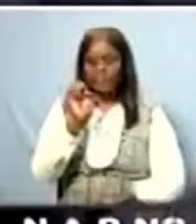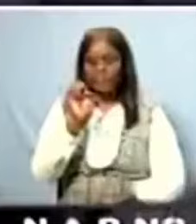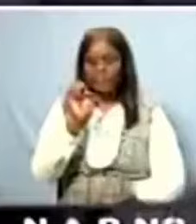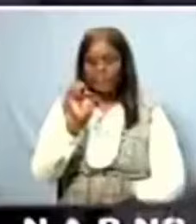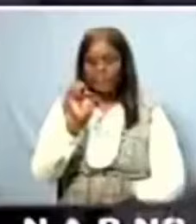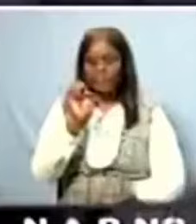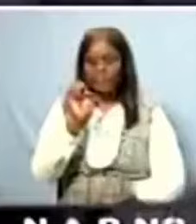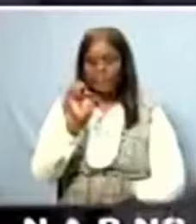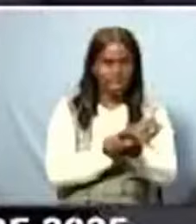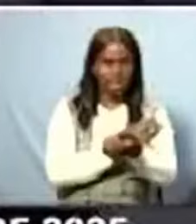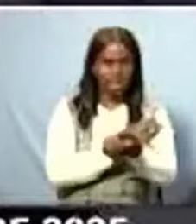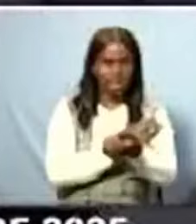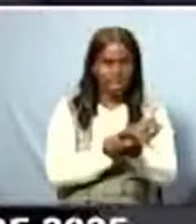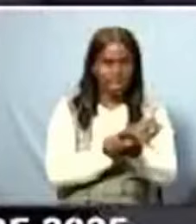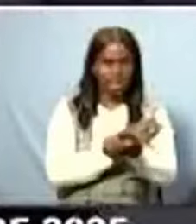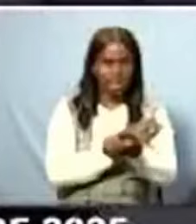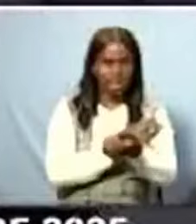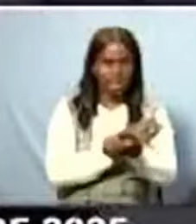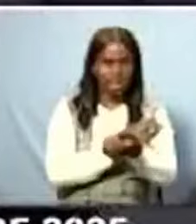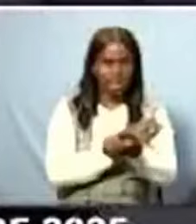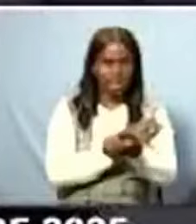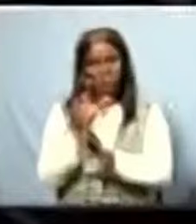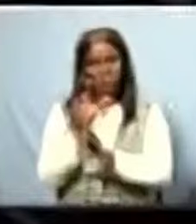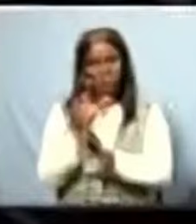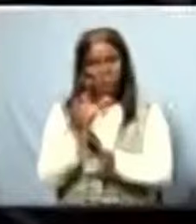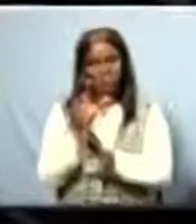then Honorable Sefo.